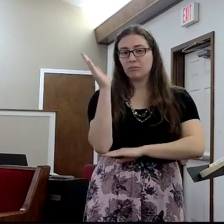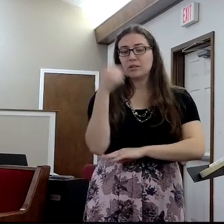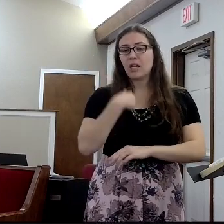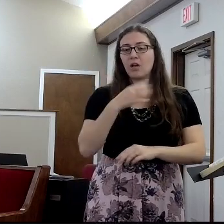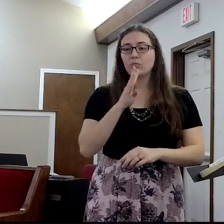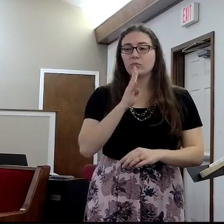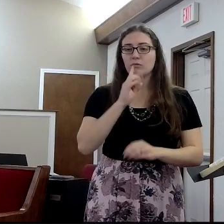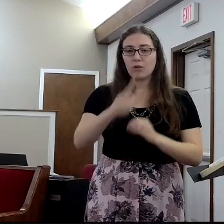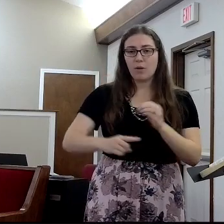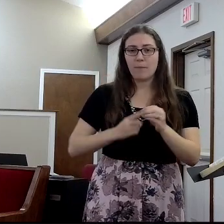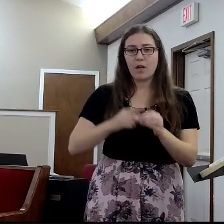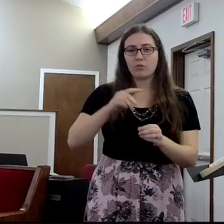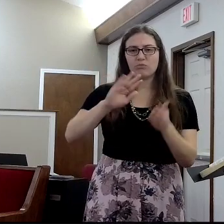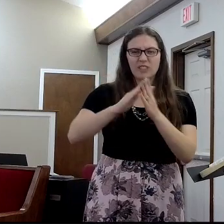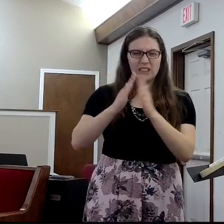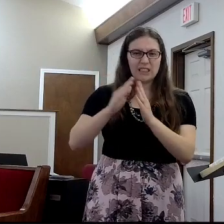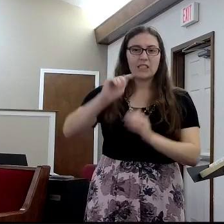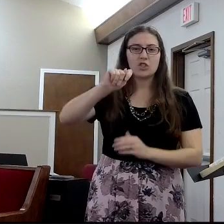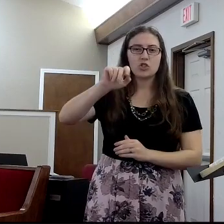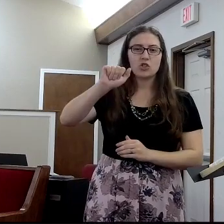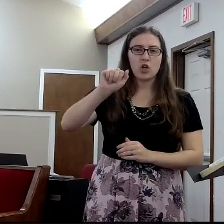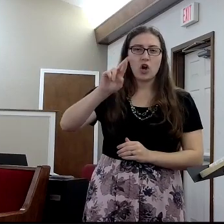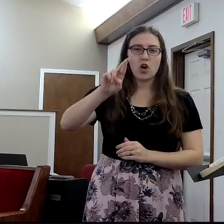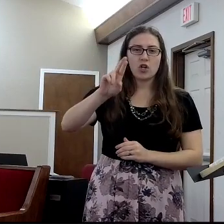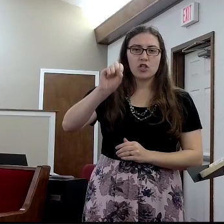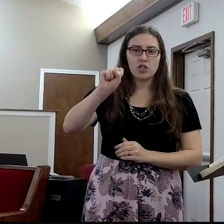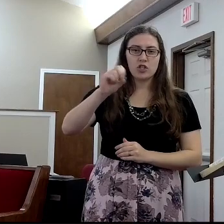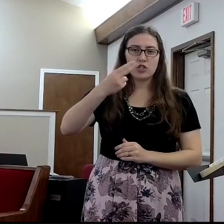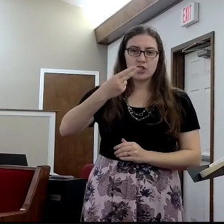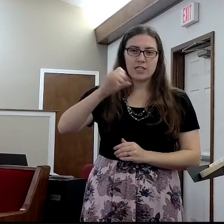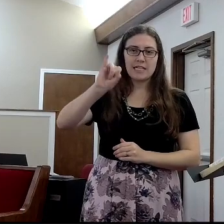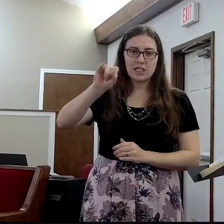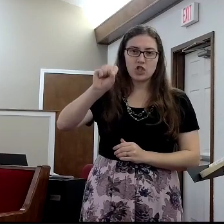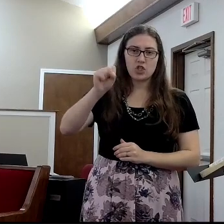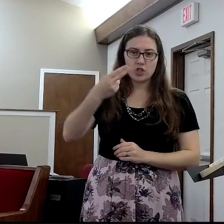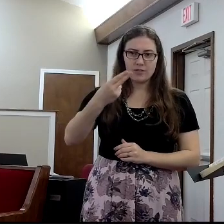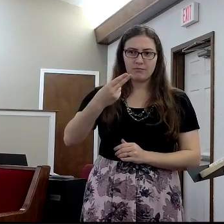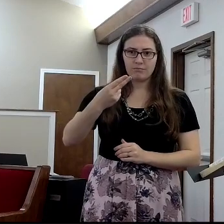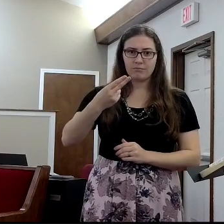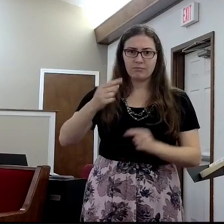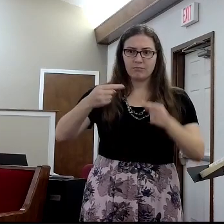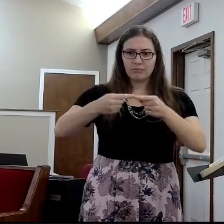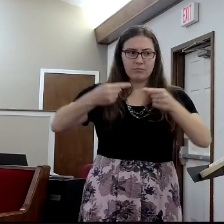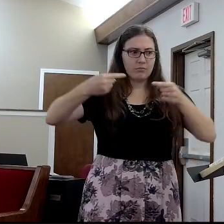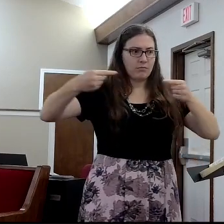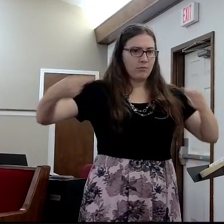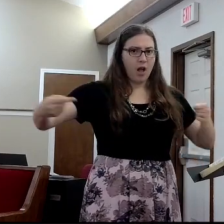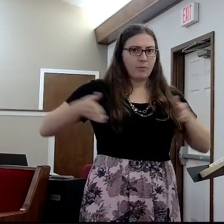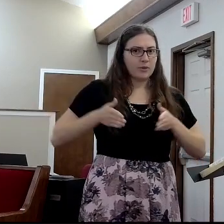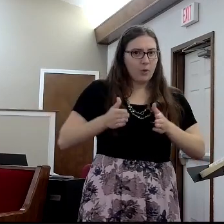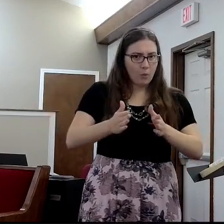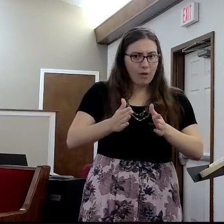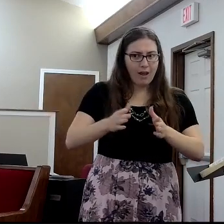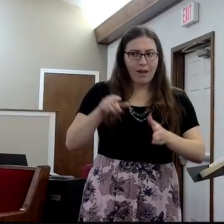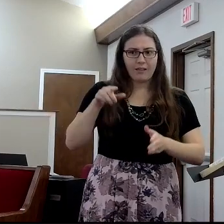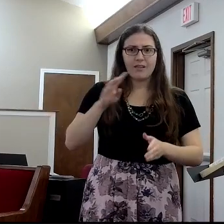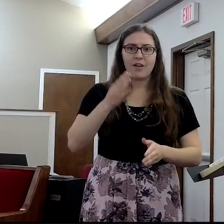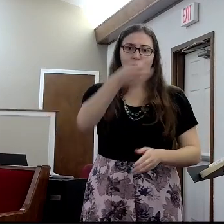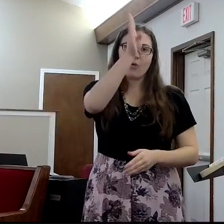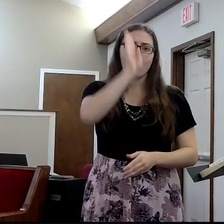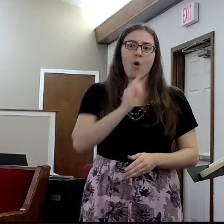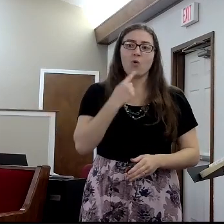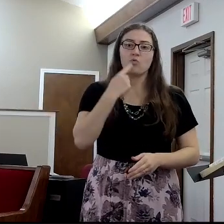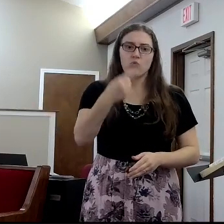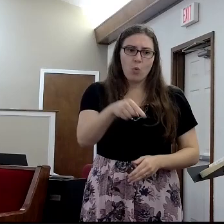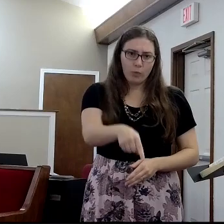Tarshish last time too, if you'll remember. And it was basically the exact opposite direction of which Jonah was supposed